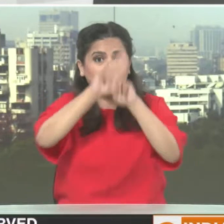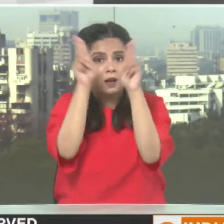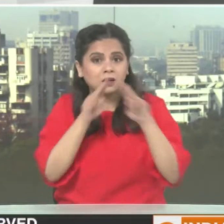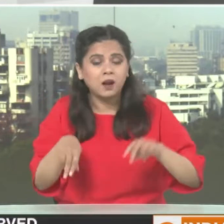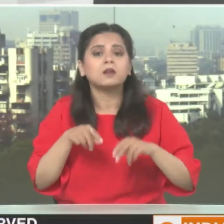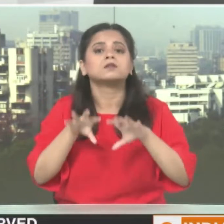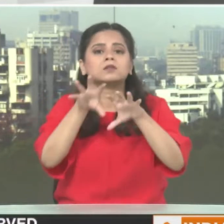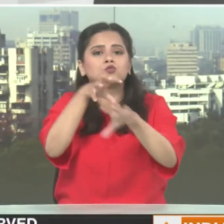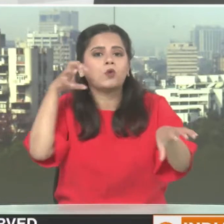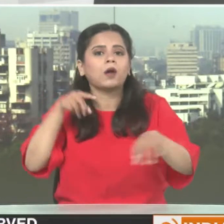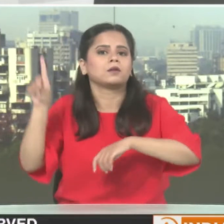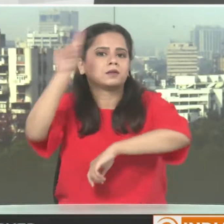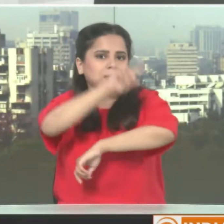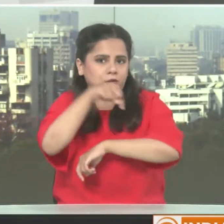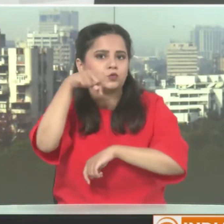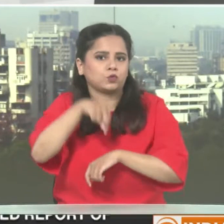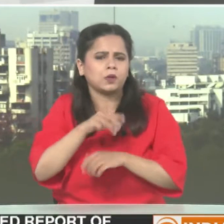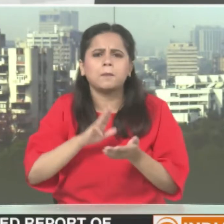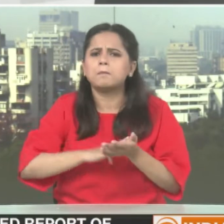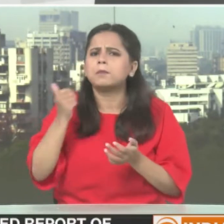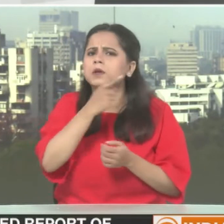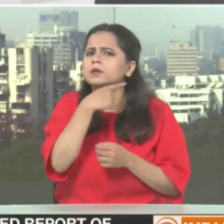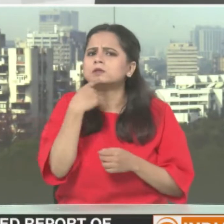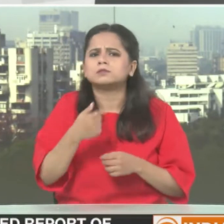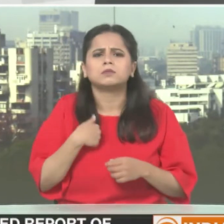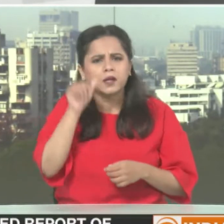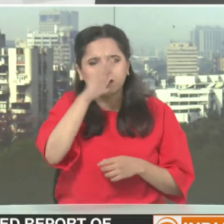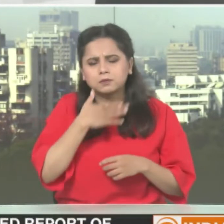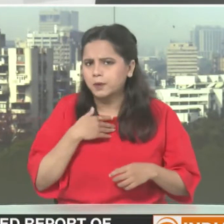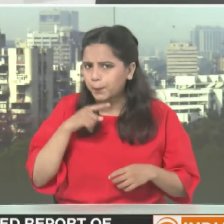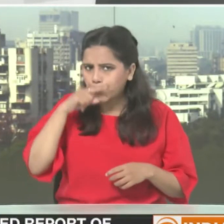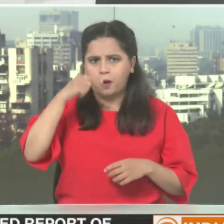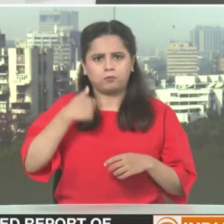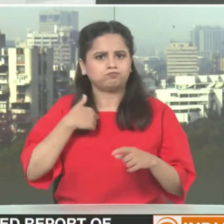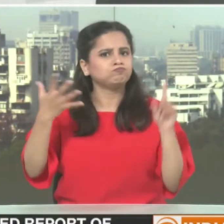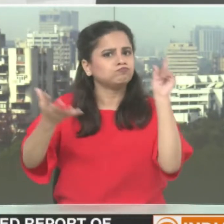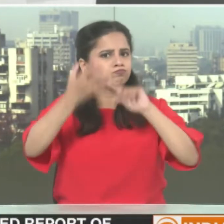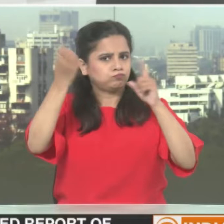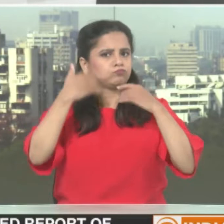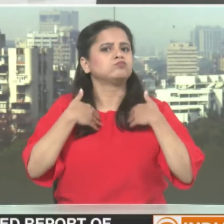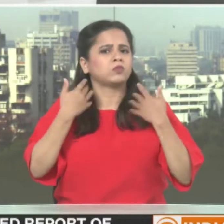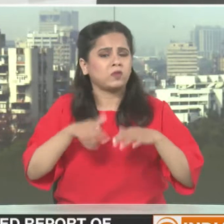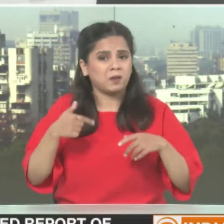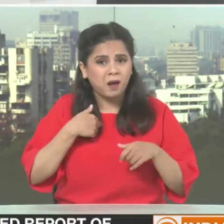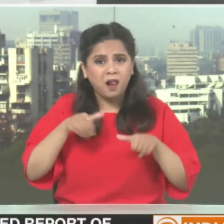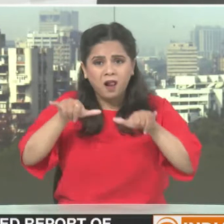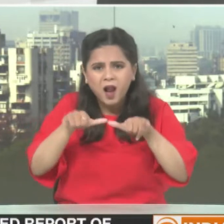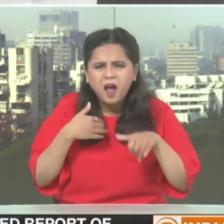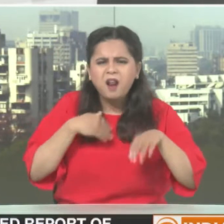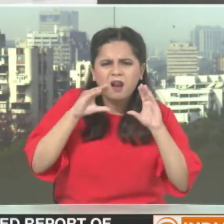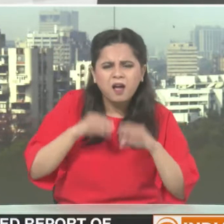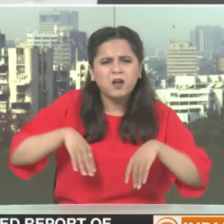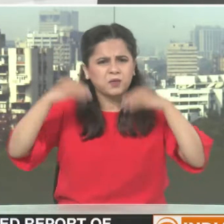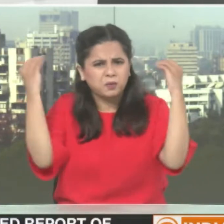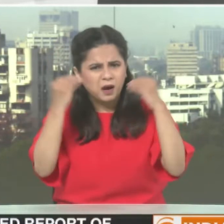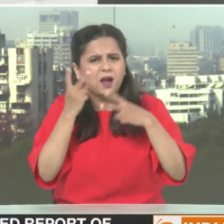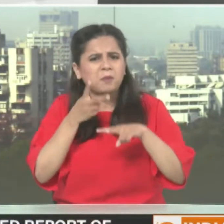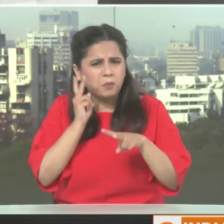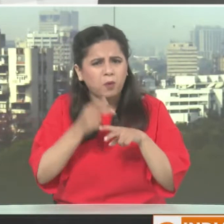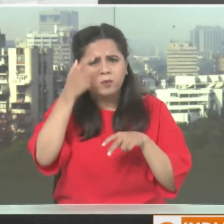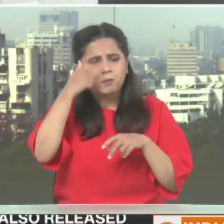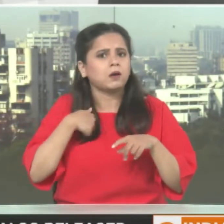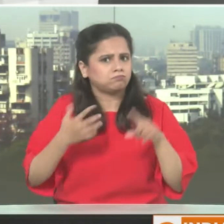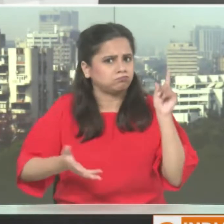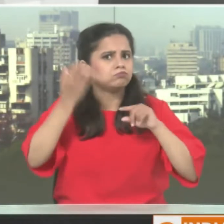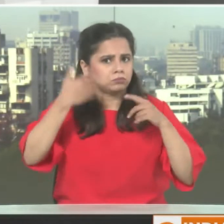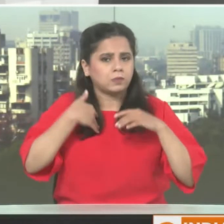Day, the minister said that India is proud of its achievements and despite the scarcity of land and rainfall, it